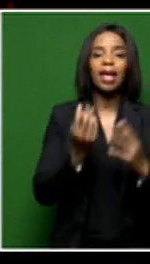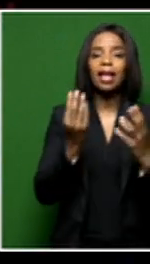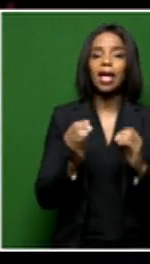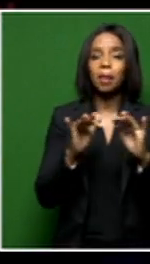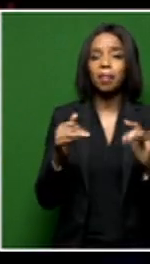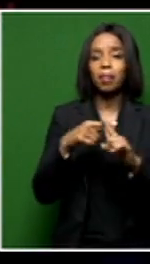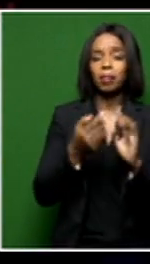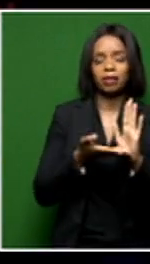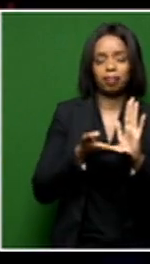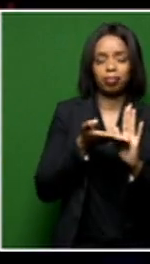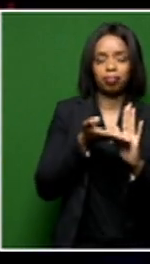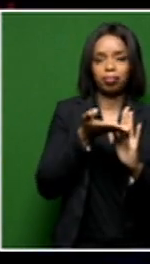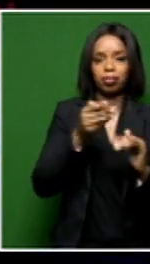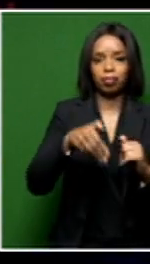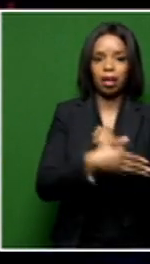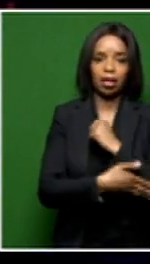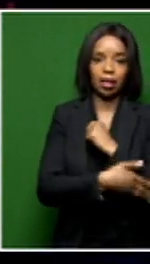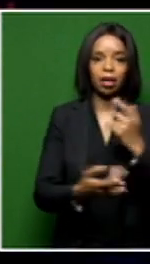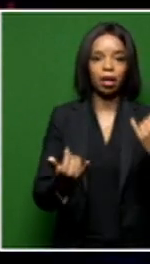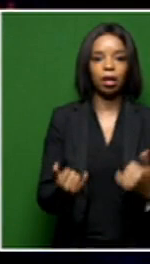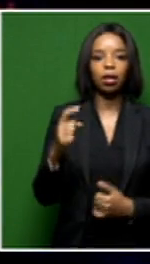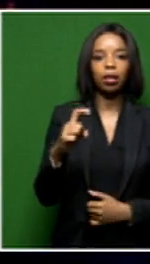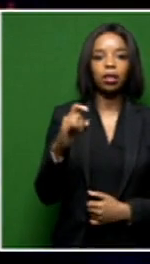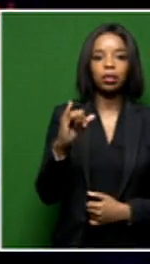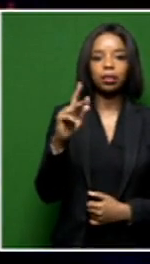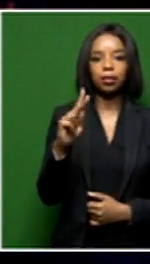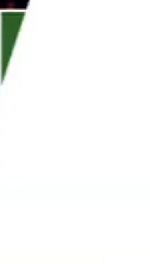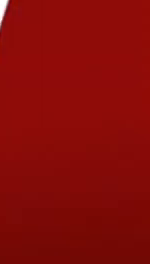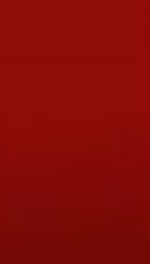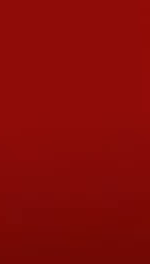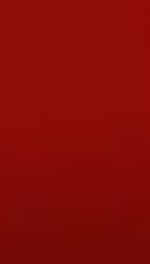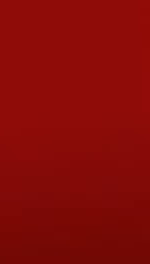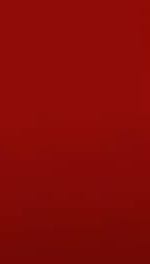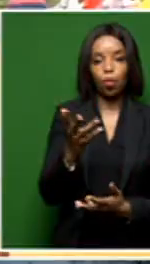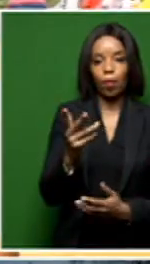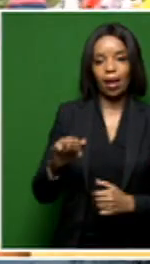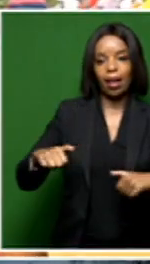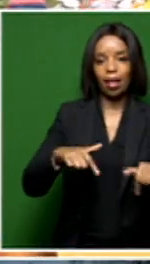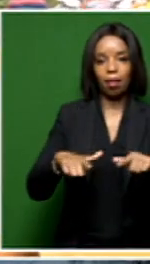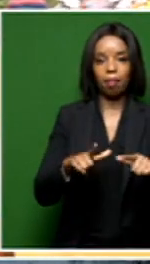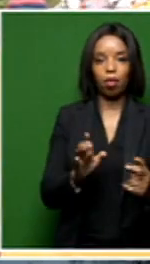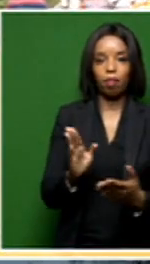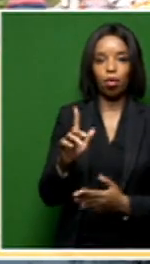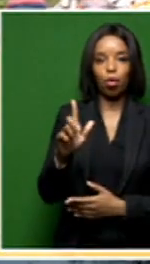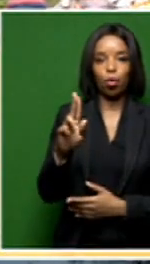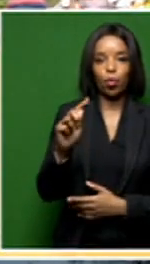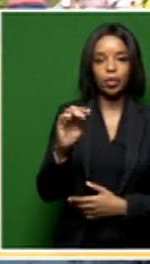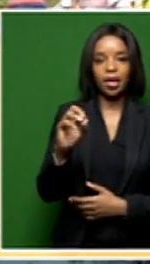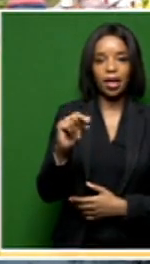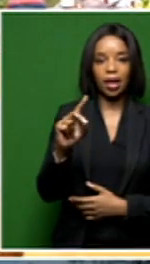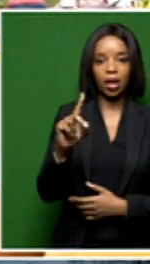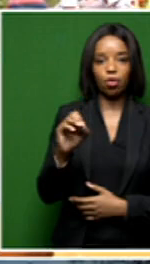the country. Now, let's cross now to Xikundu in Limpopo province, where our reporter Lutendo Bobodi is, and he is with a